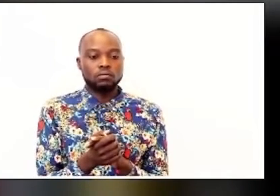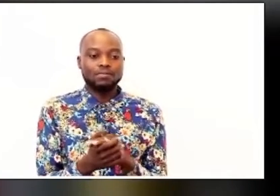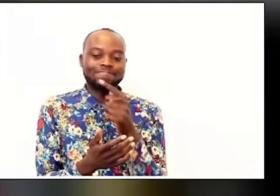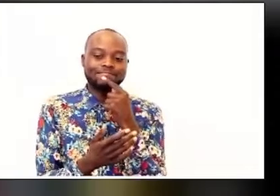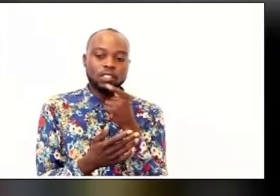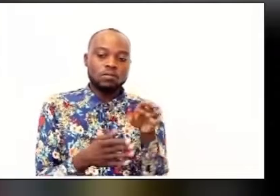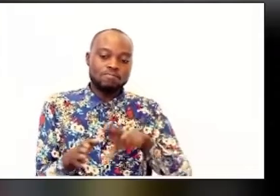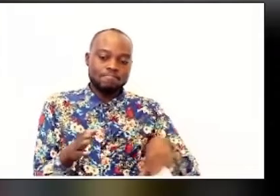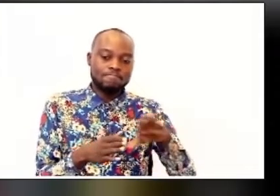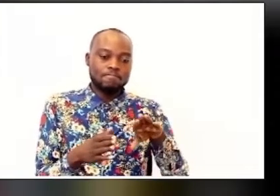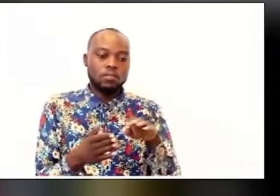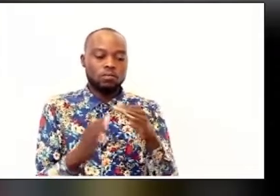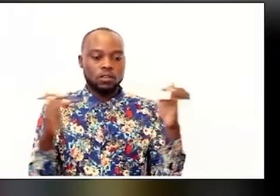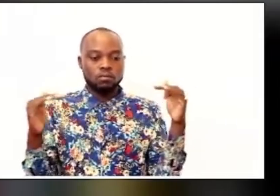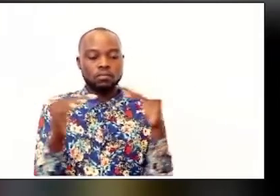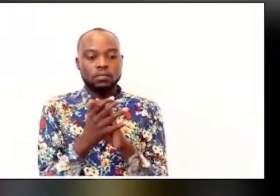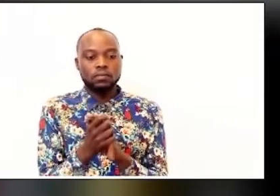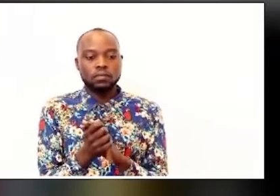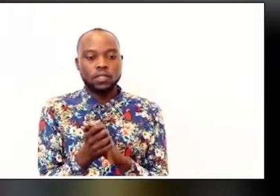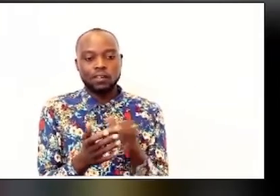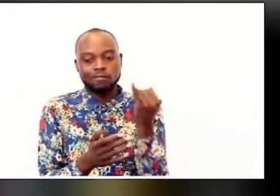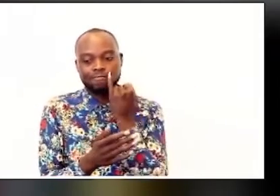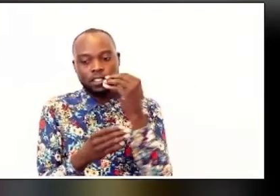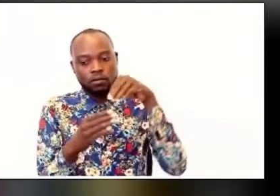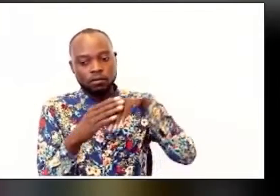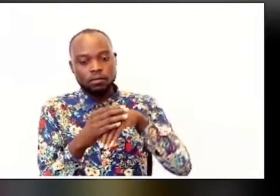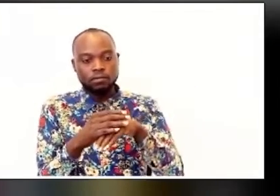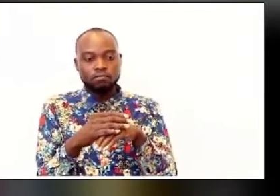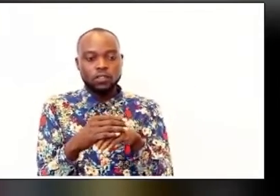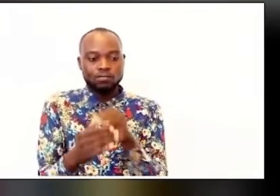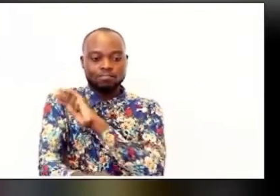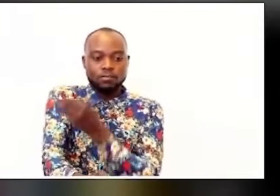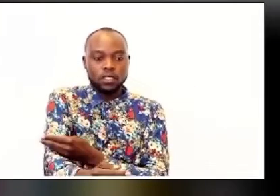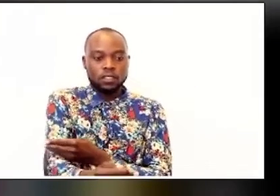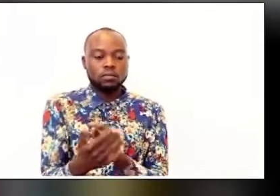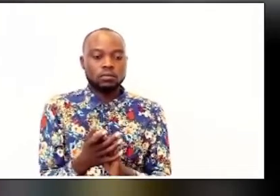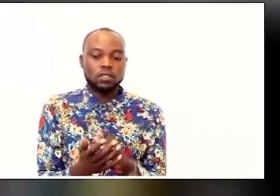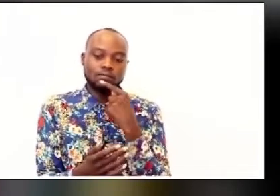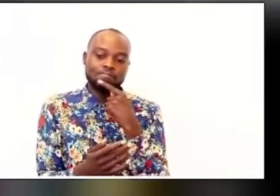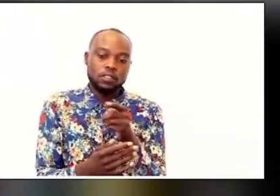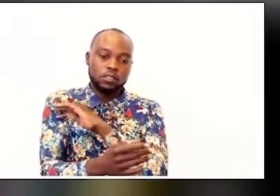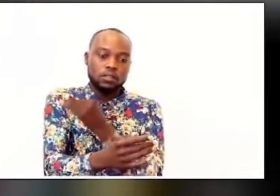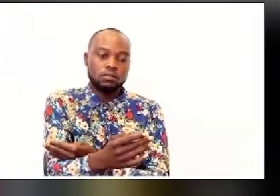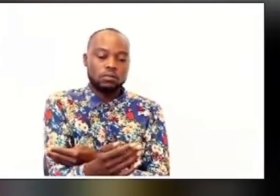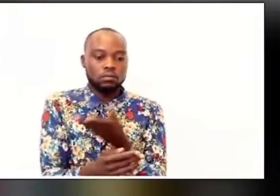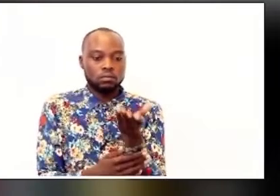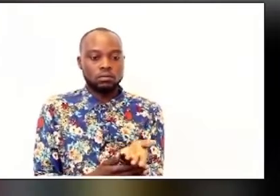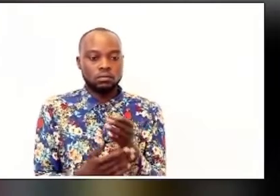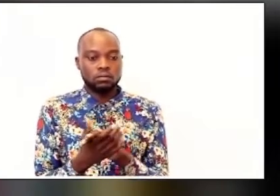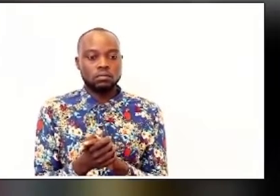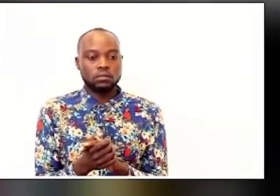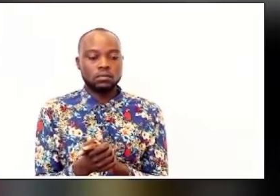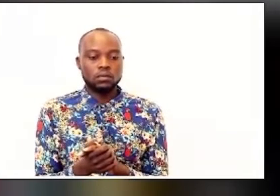levels. Unless we invest in renewable energy sovereignty, and I'm particular about energy here, I'm saying renewable energy